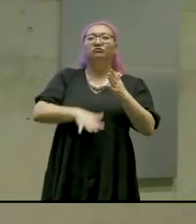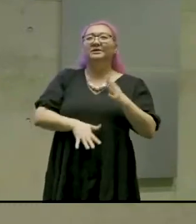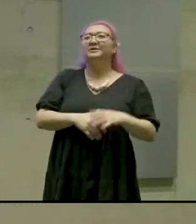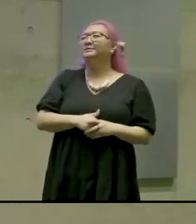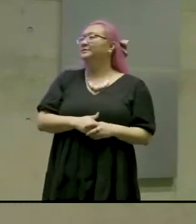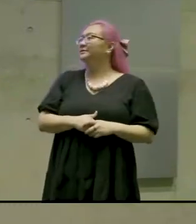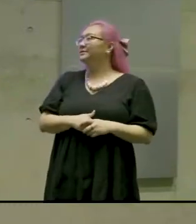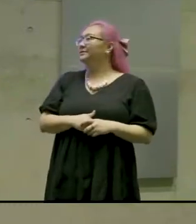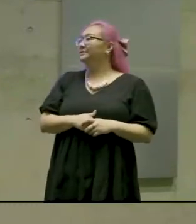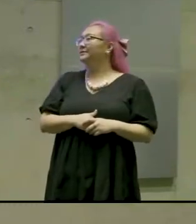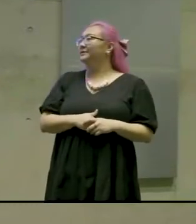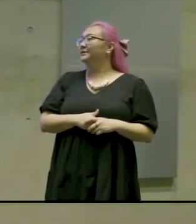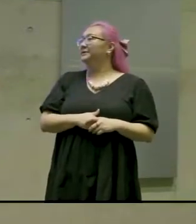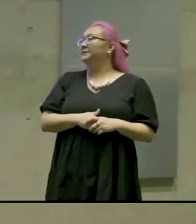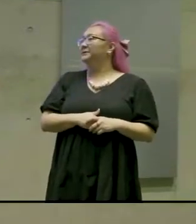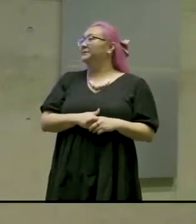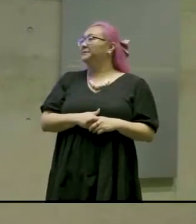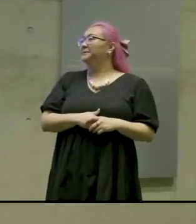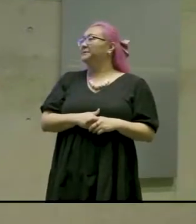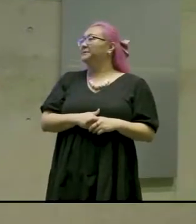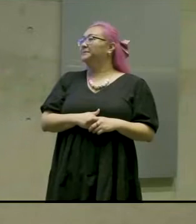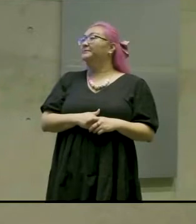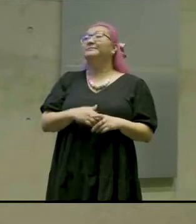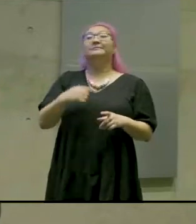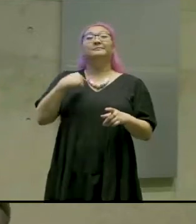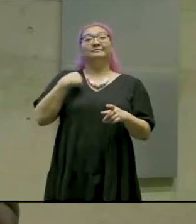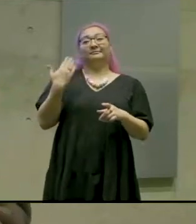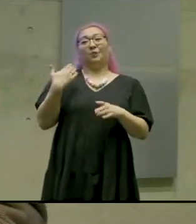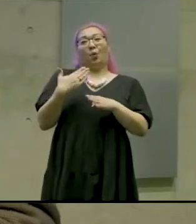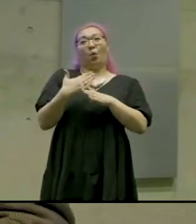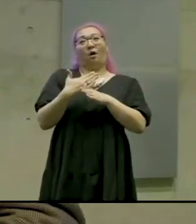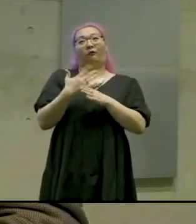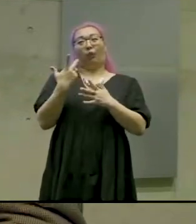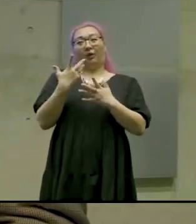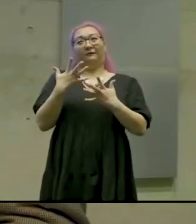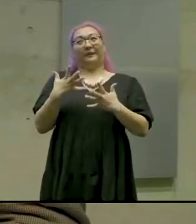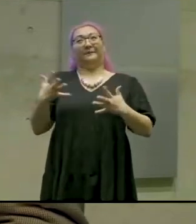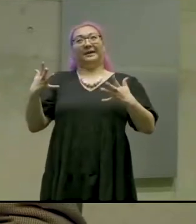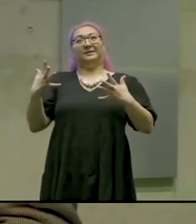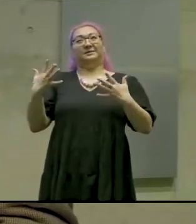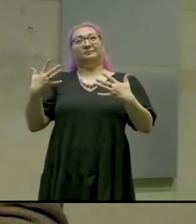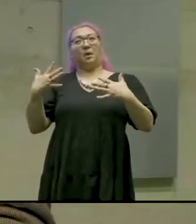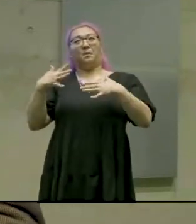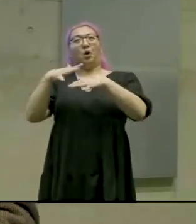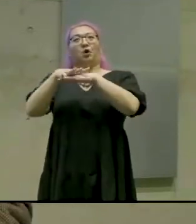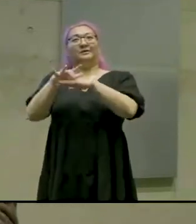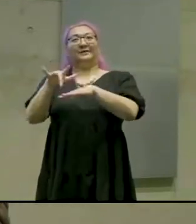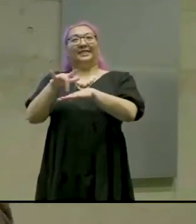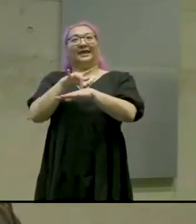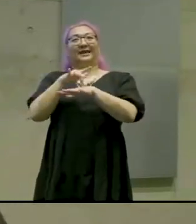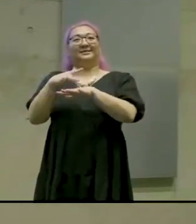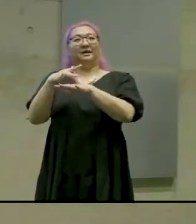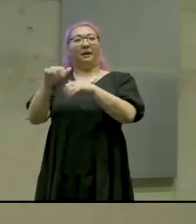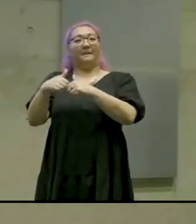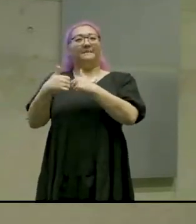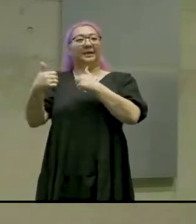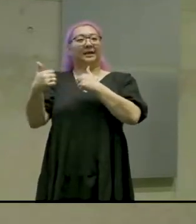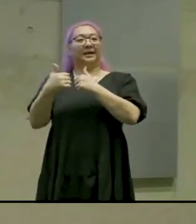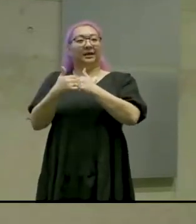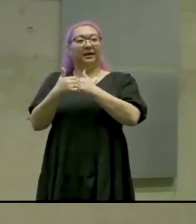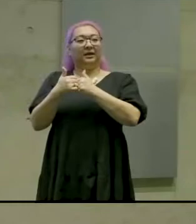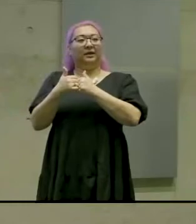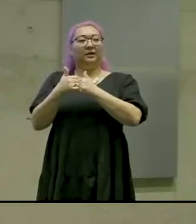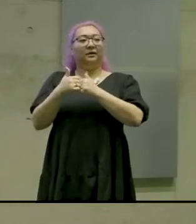which is one of the biggest UK immersive theater companies in the R&D department, and then now I'm working with No